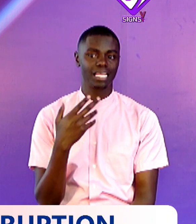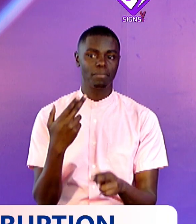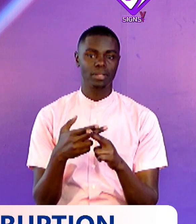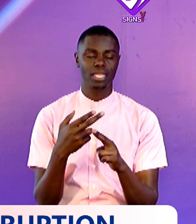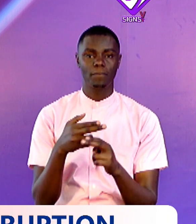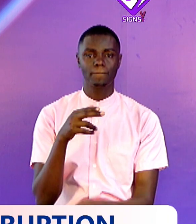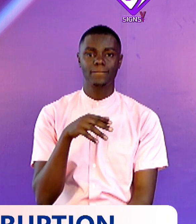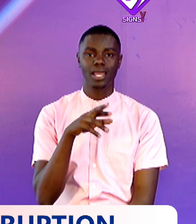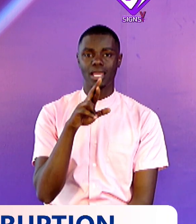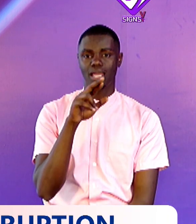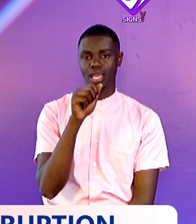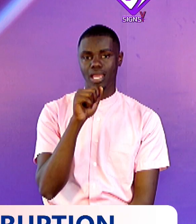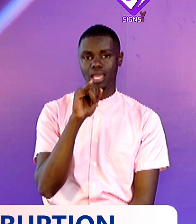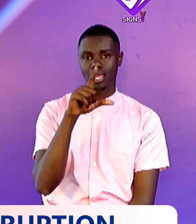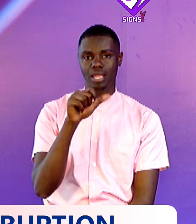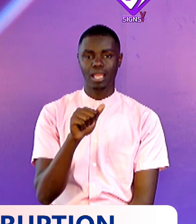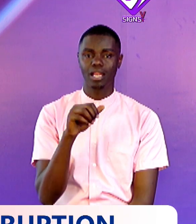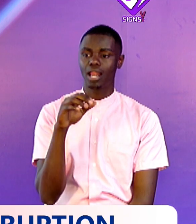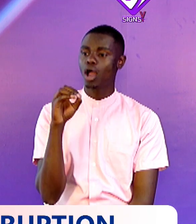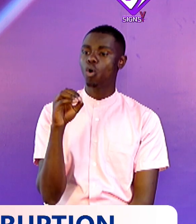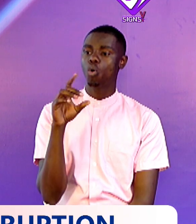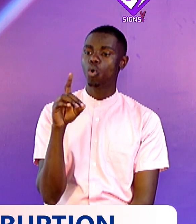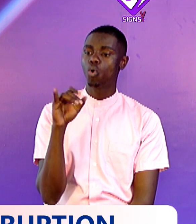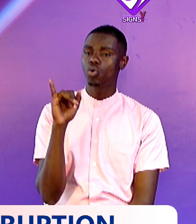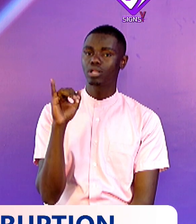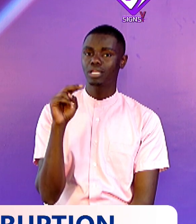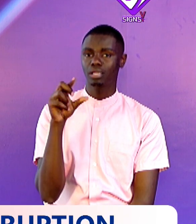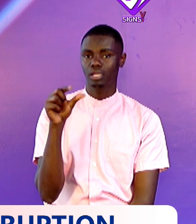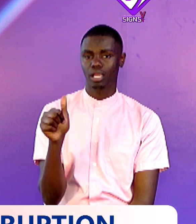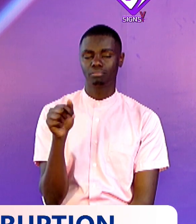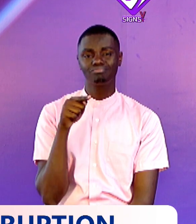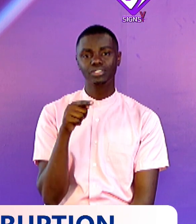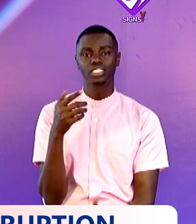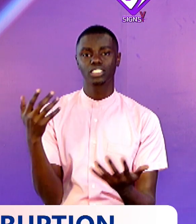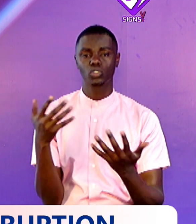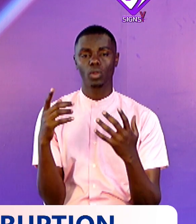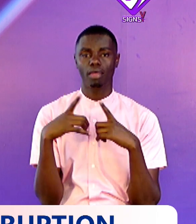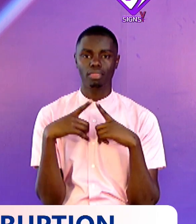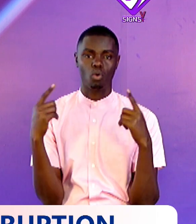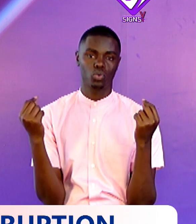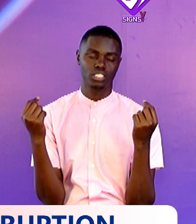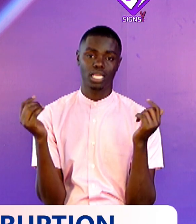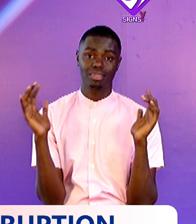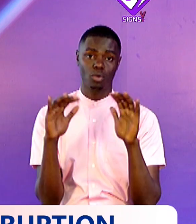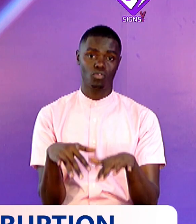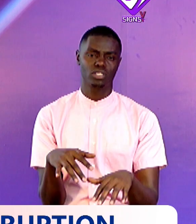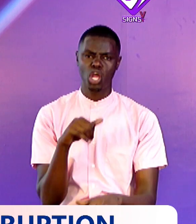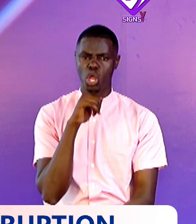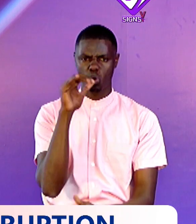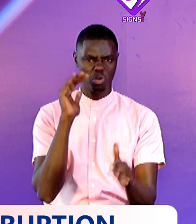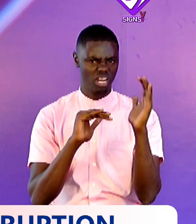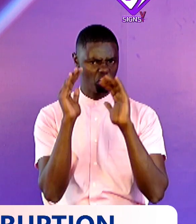Raila Odinga. Yes. Yeah, so that is where they are hosting it. Okay. And, Oh, it's not in a